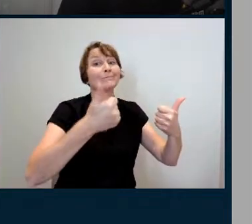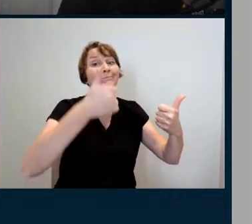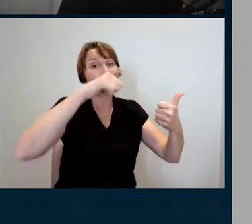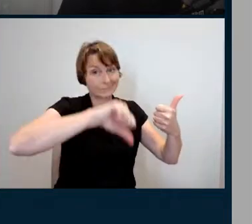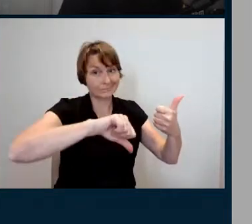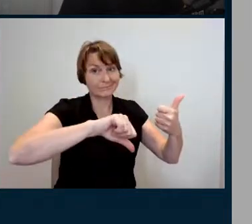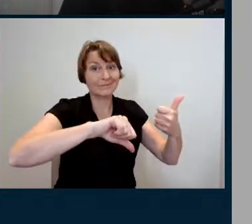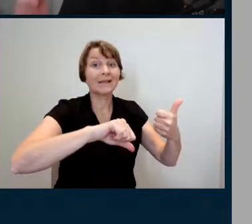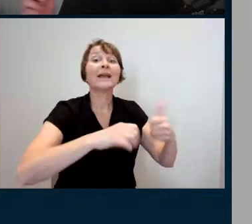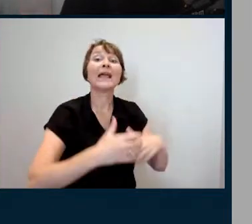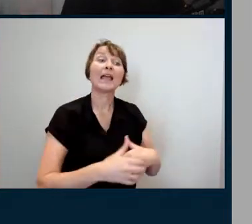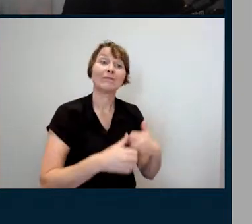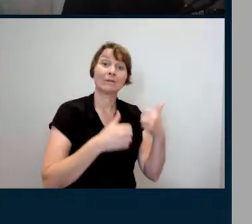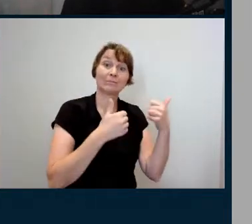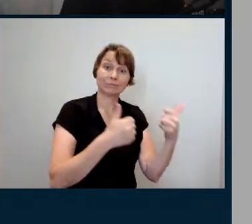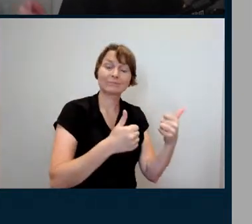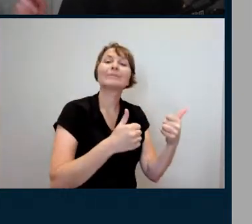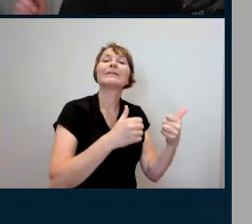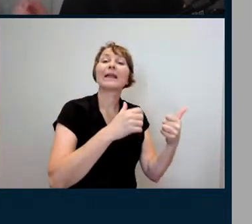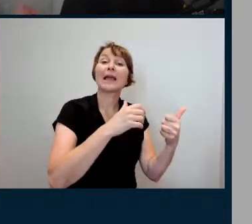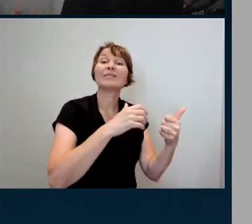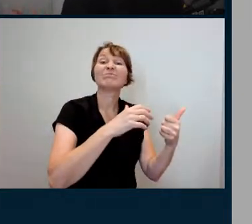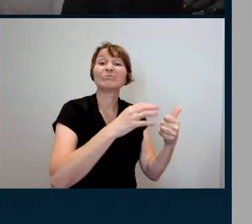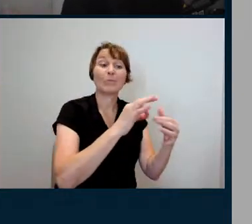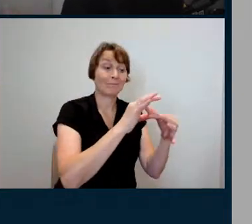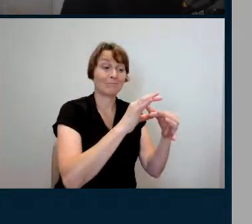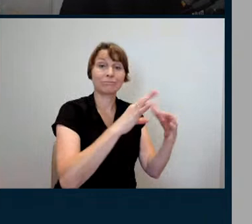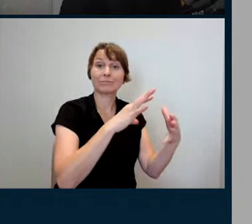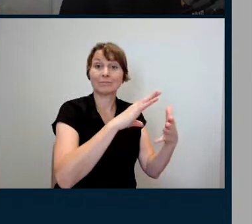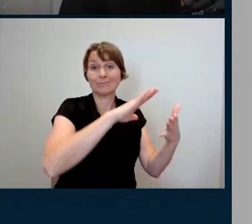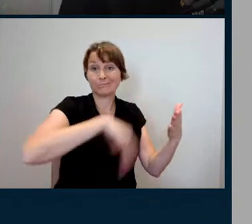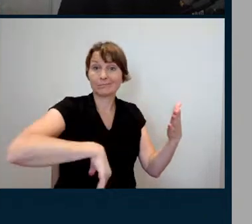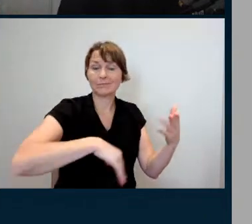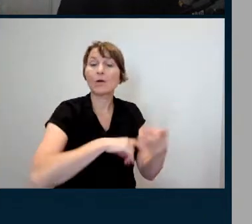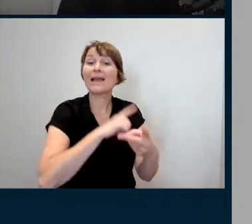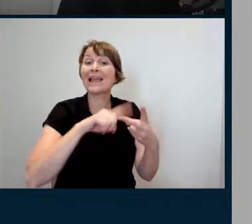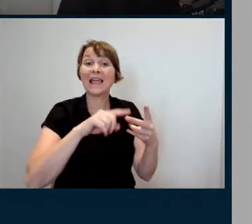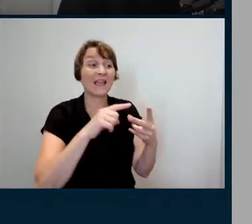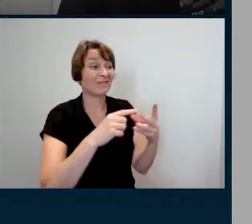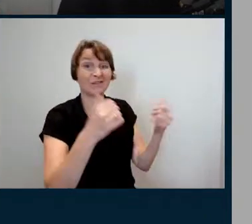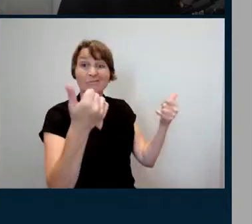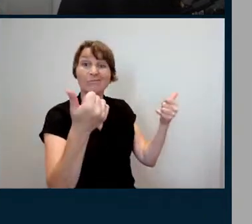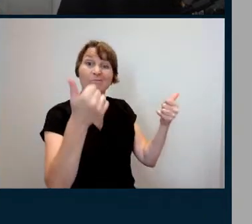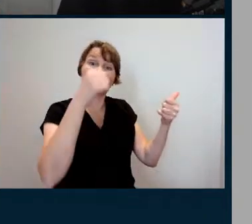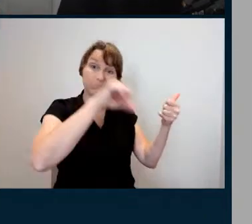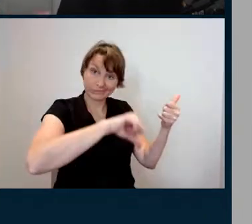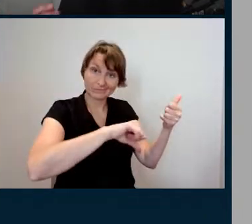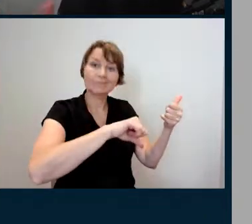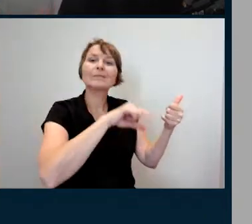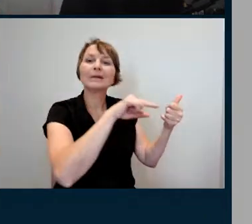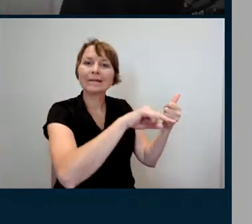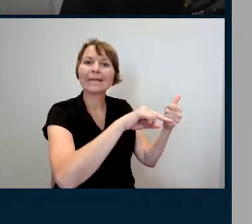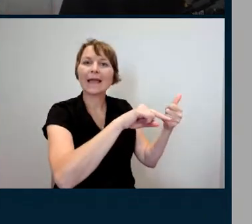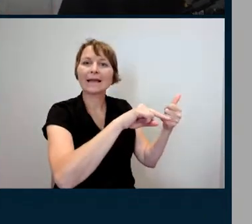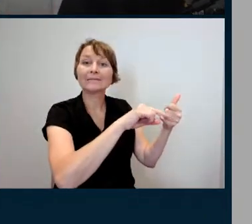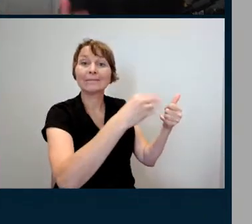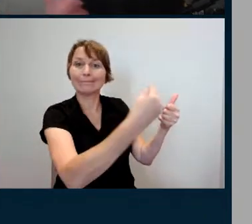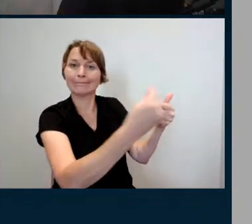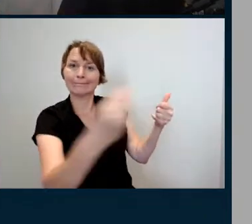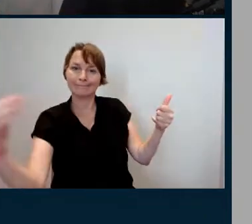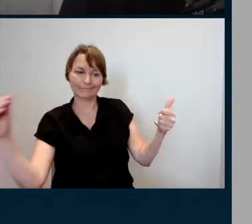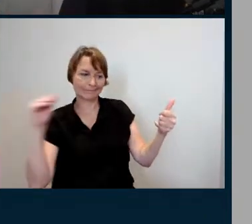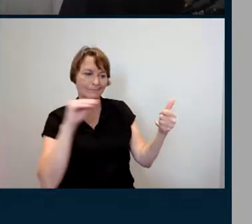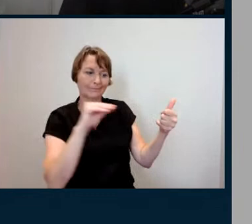queue. If it ends in failure, it will add that string back to the input queue for a retry.